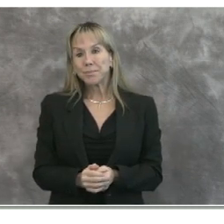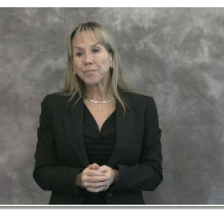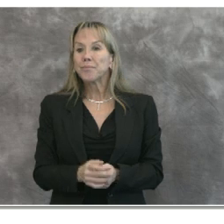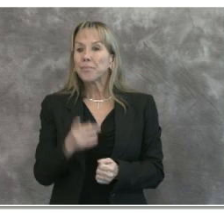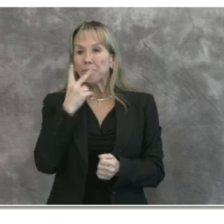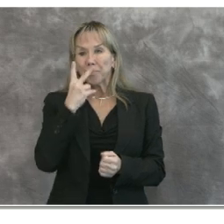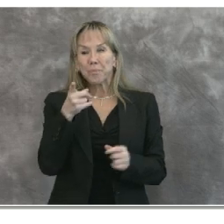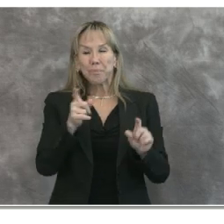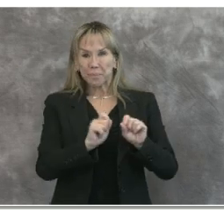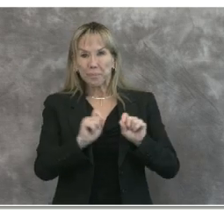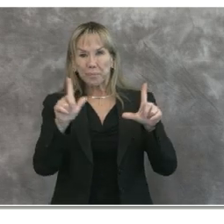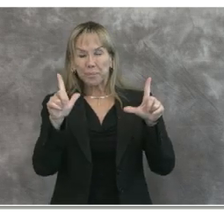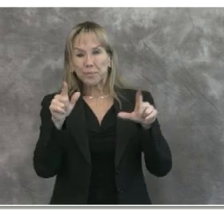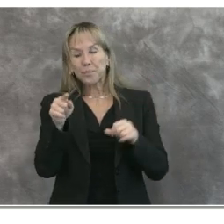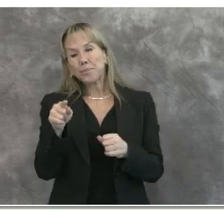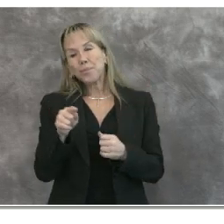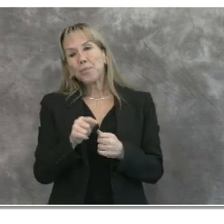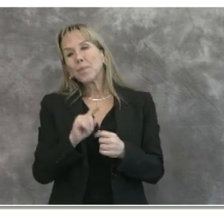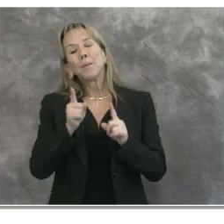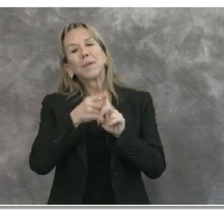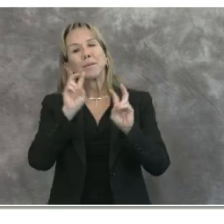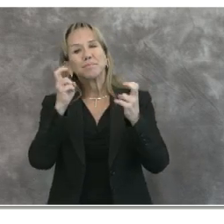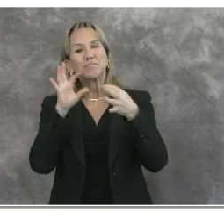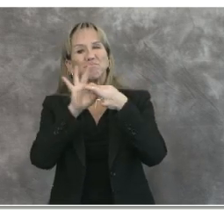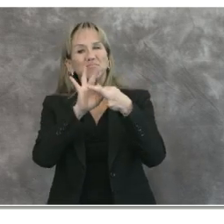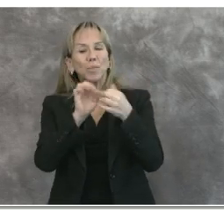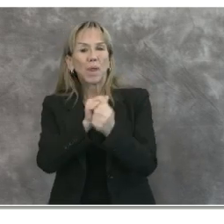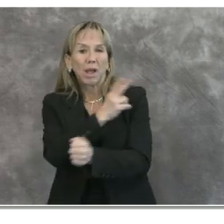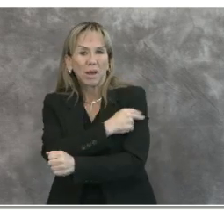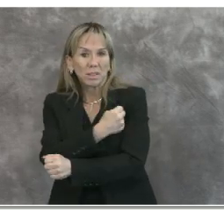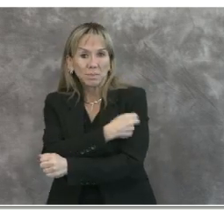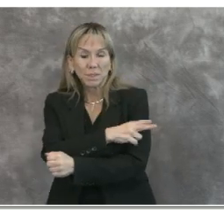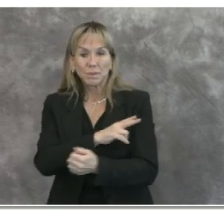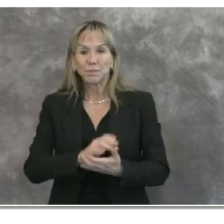as it relates to hospitals,